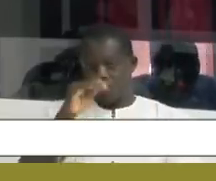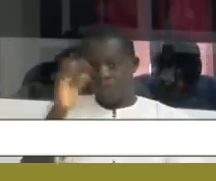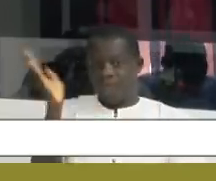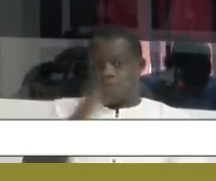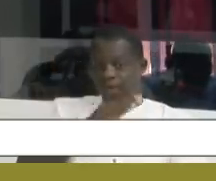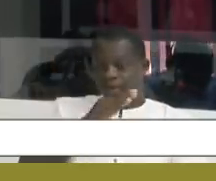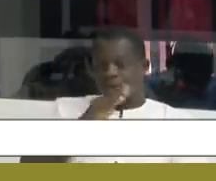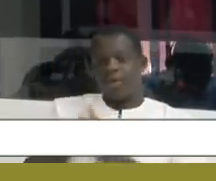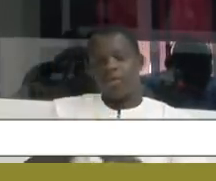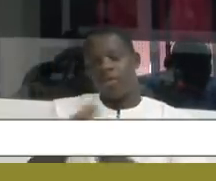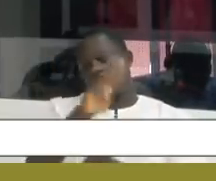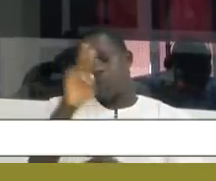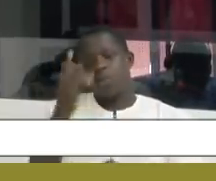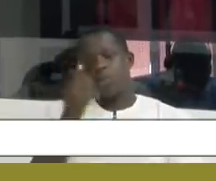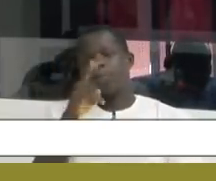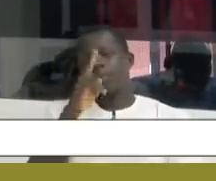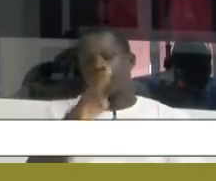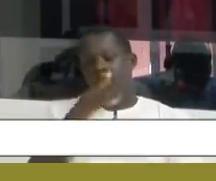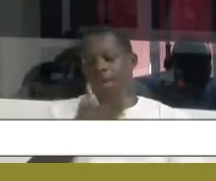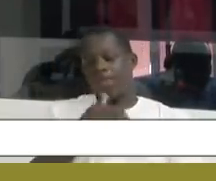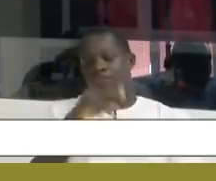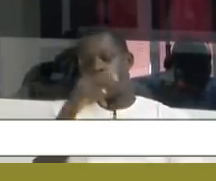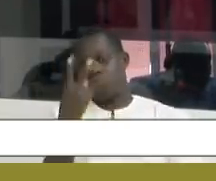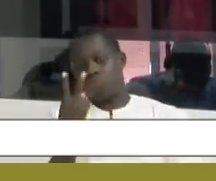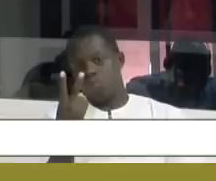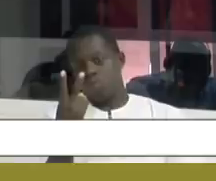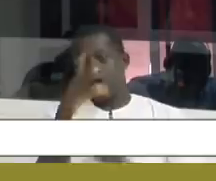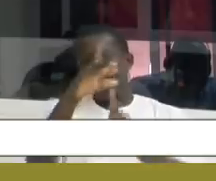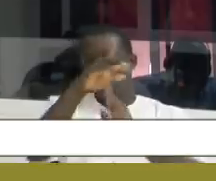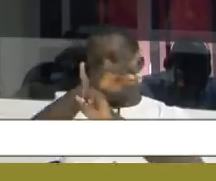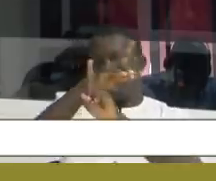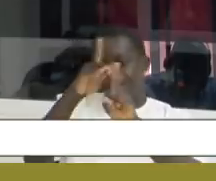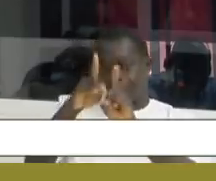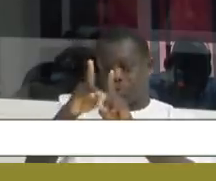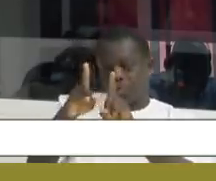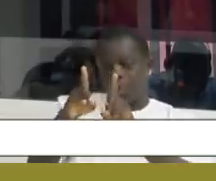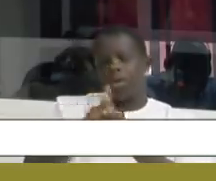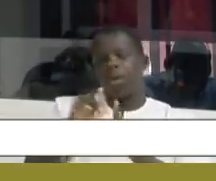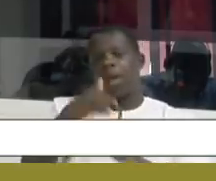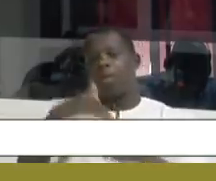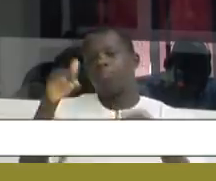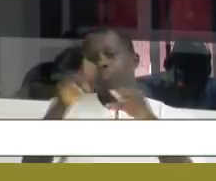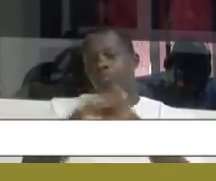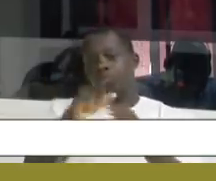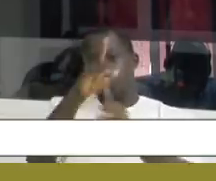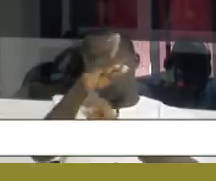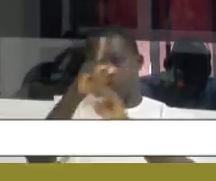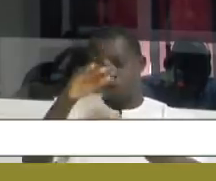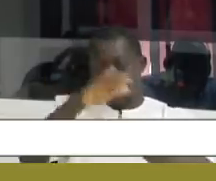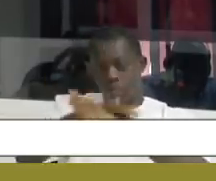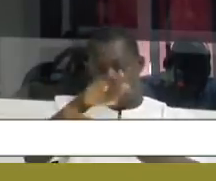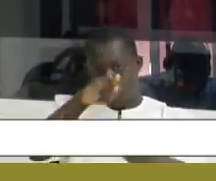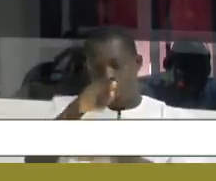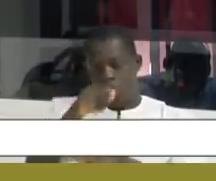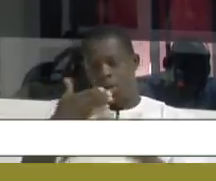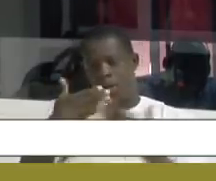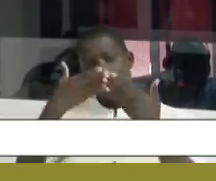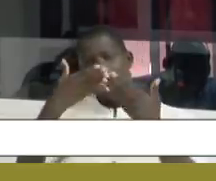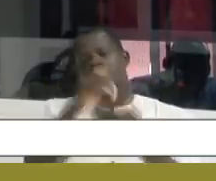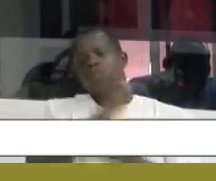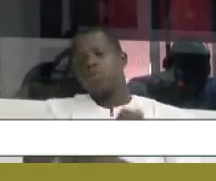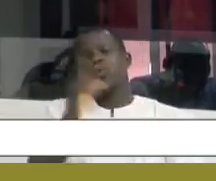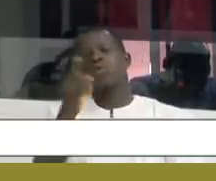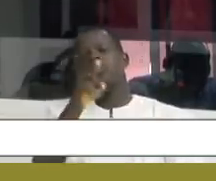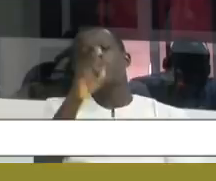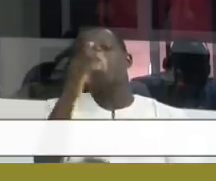two conflicting positions, and I have put those positions to you. You tell us what you believe